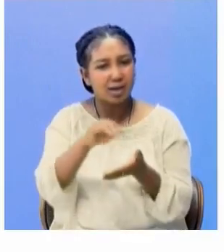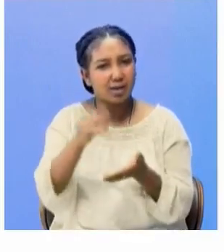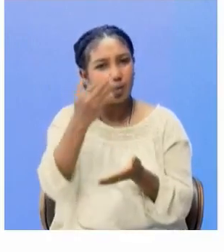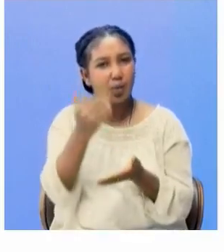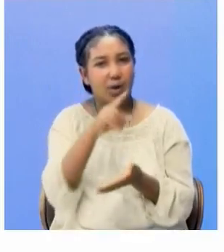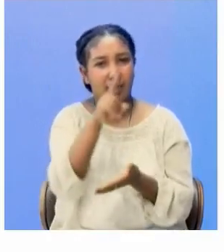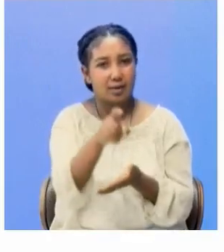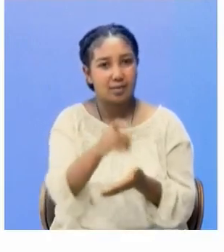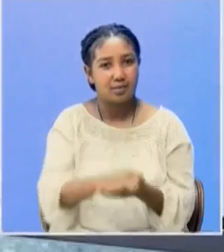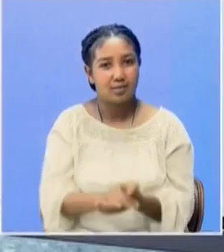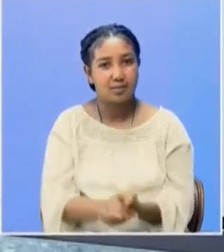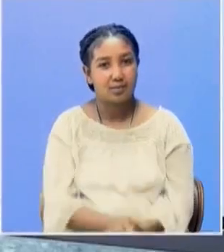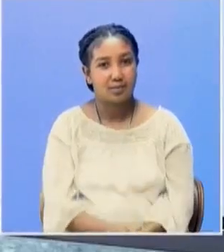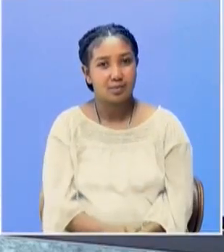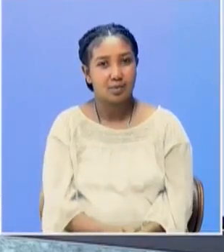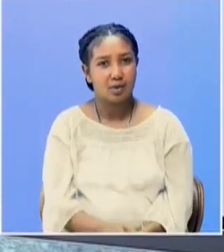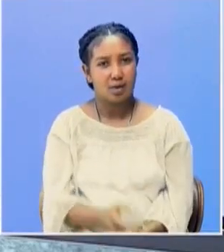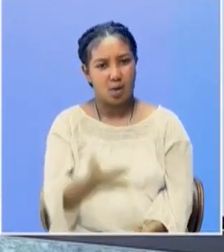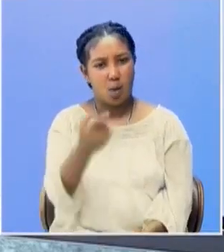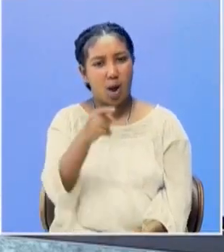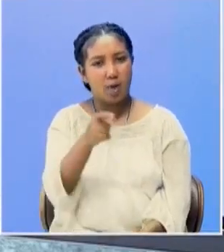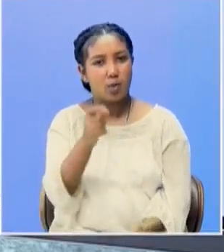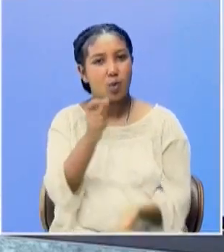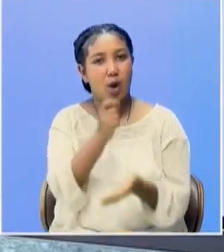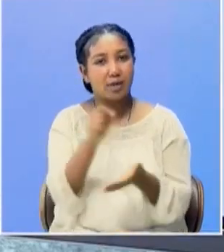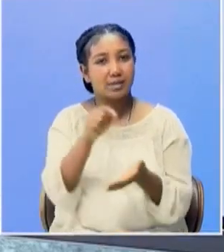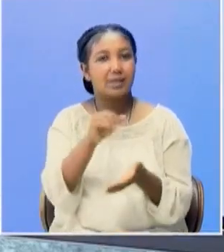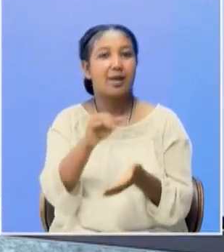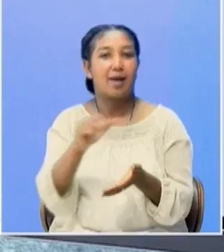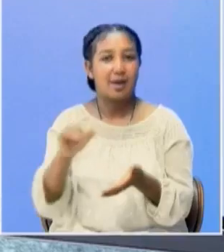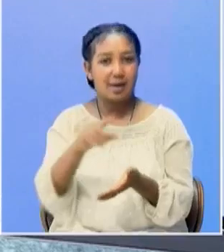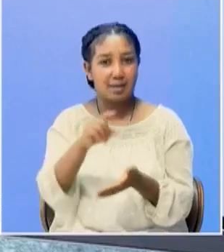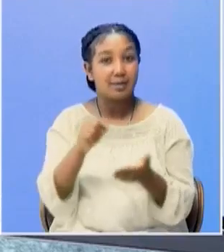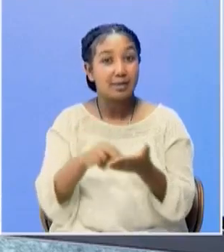letter? Why are you writing this letter?